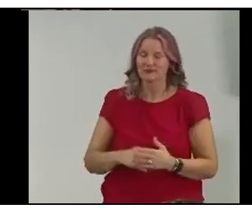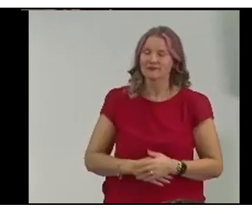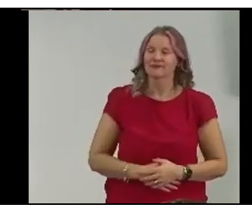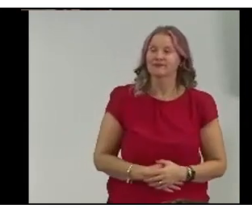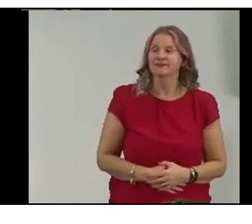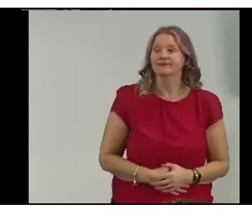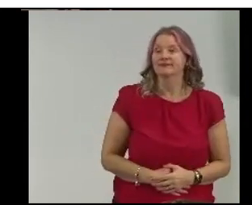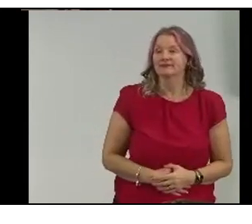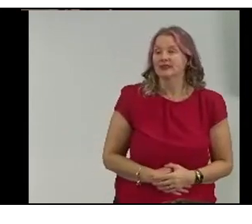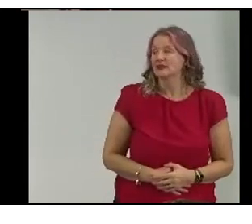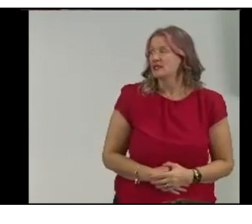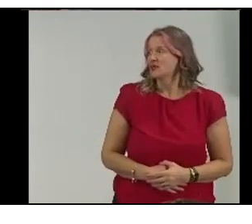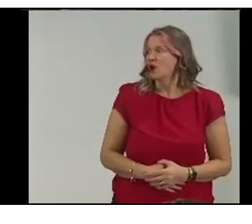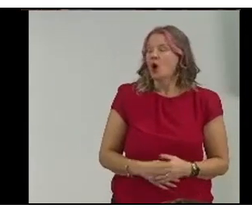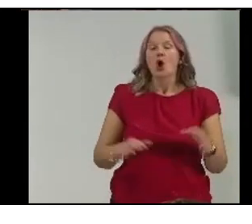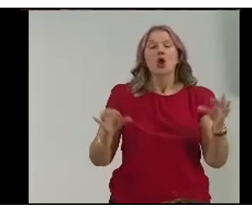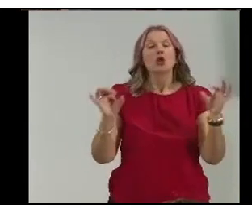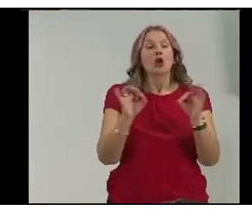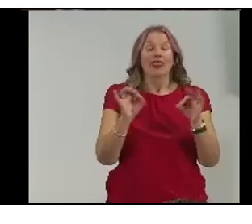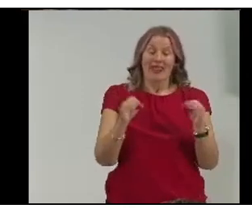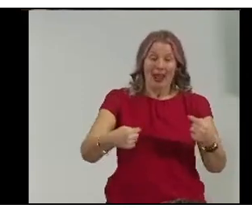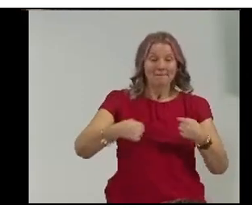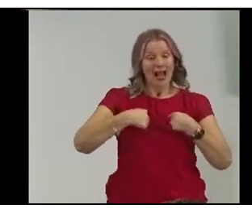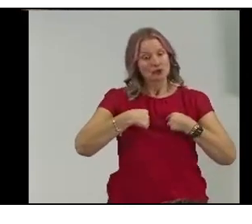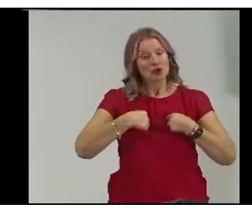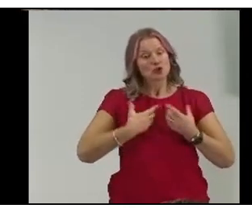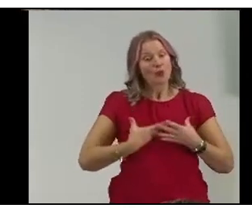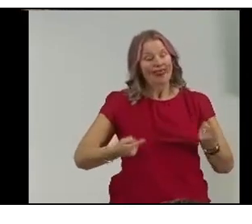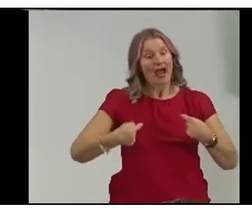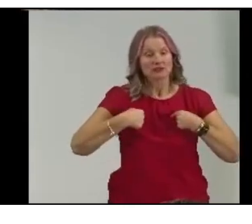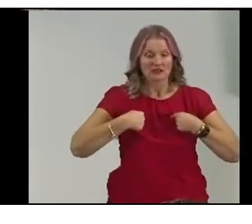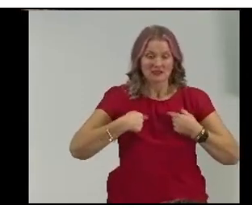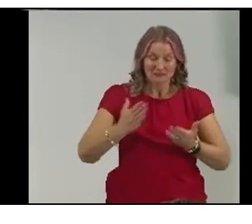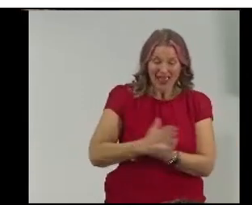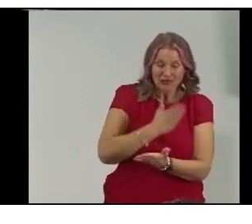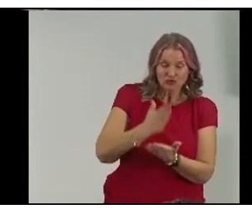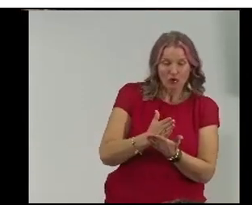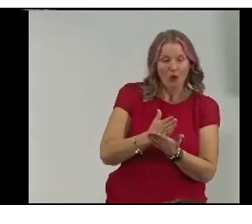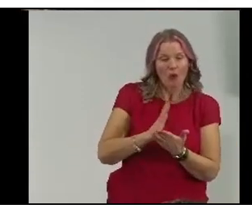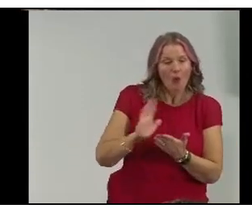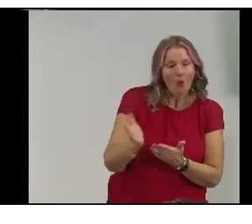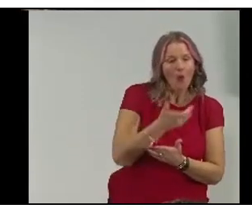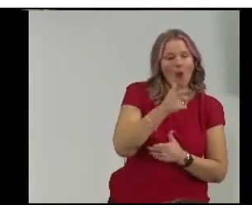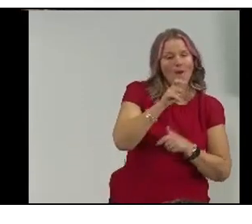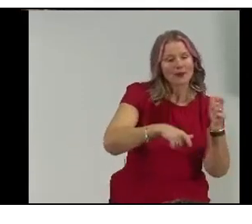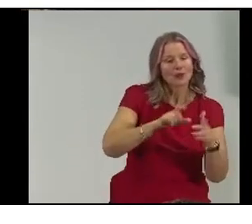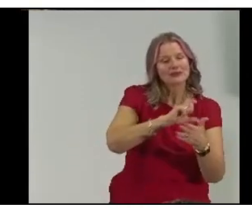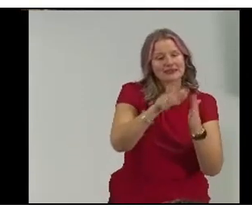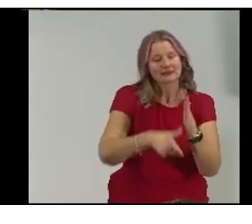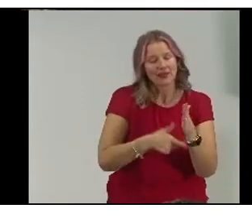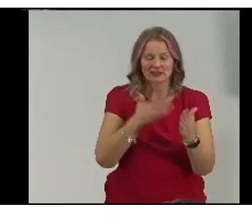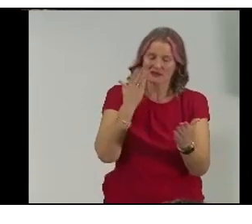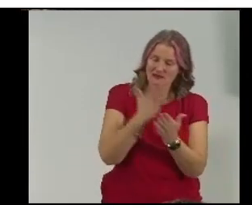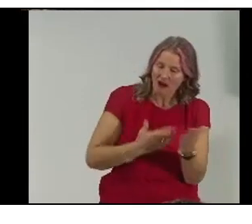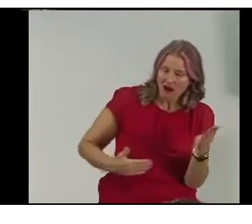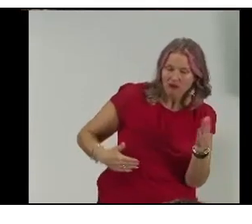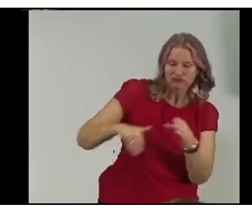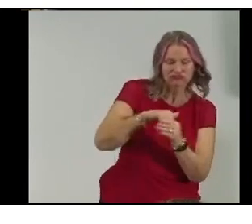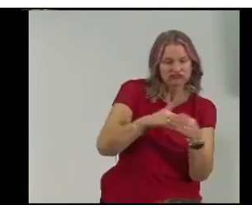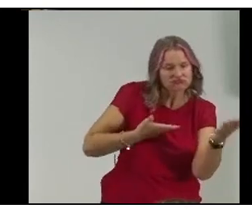about us without us is a well-known phrase. Exactly. Yeah. So, do you guys think that attitudes